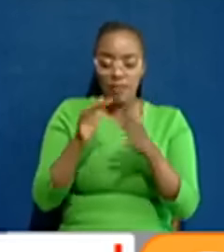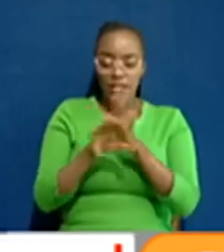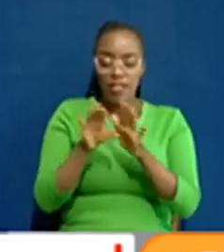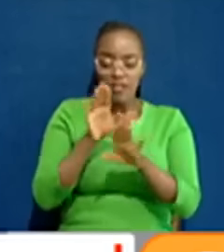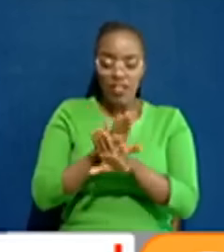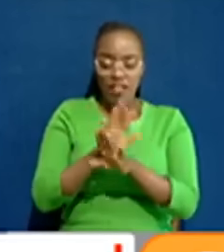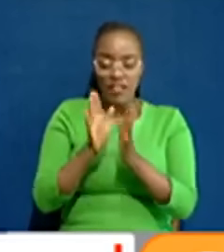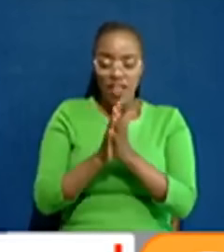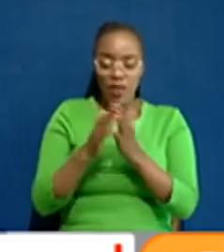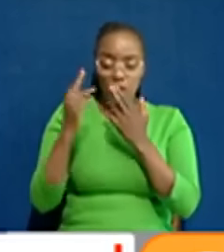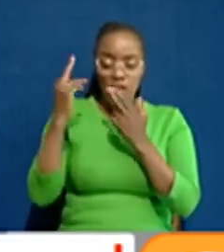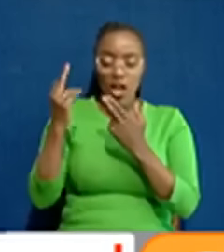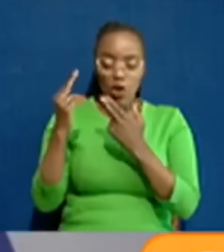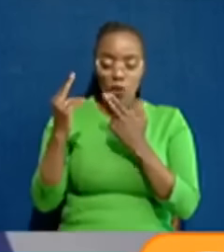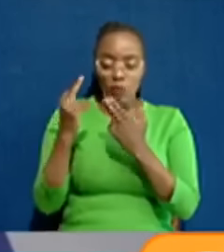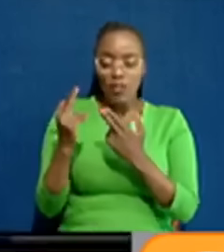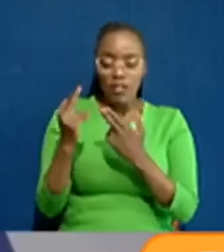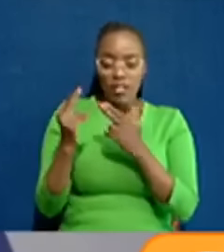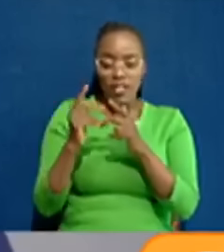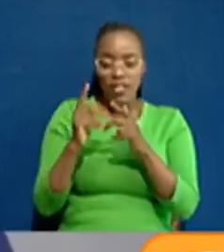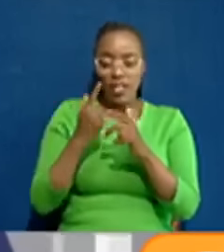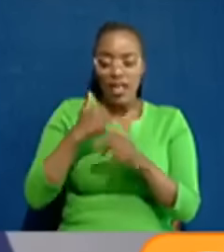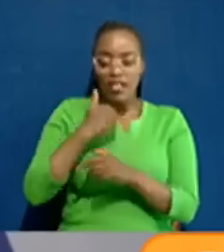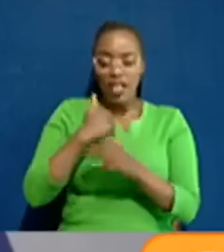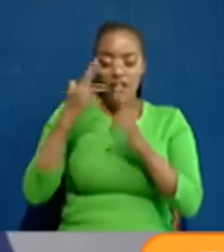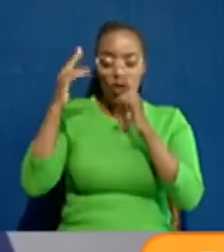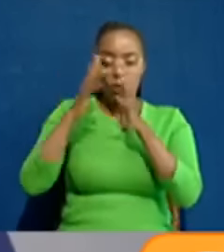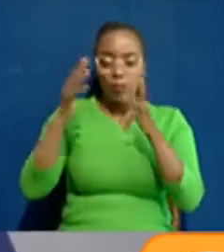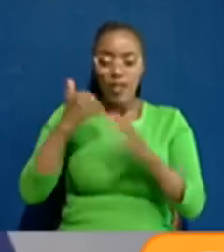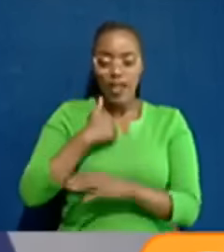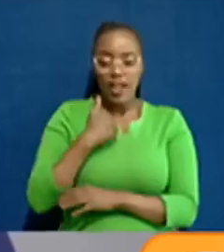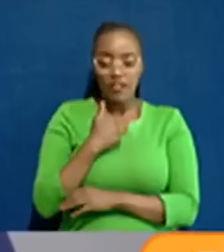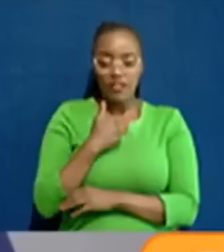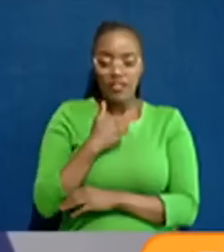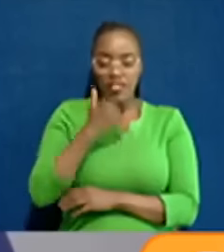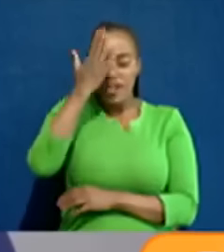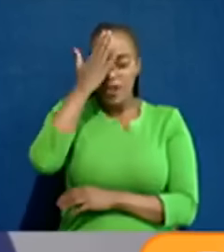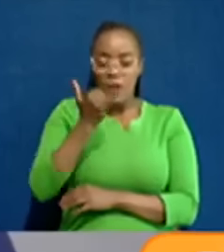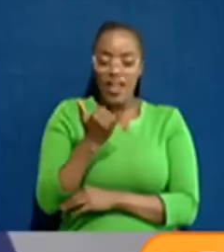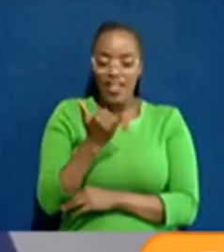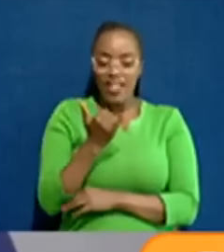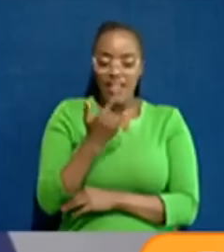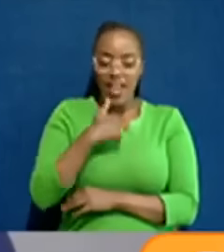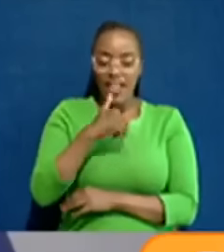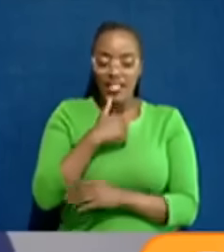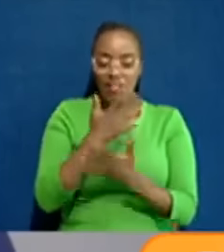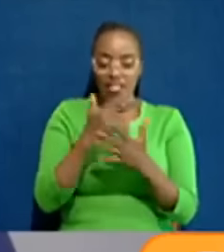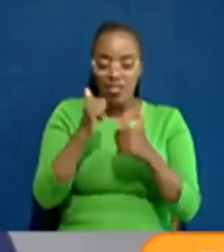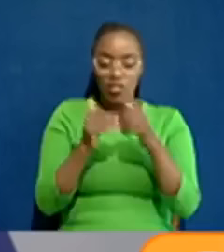Na we are hoping. Tuko na matumaini mengi sana. Sababu tuko na vitu